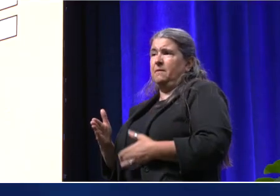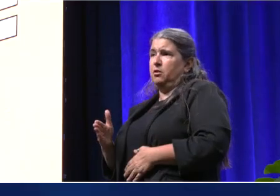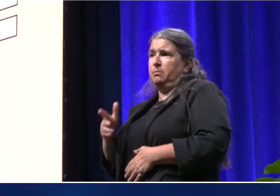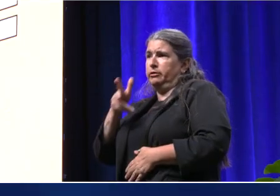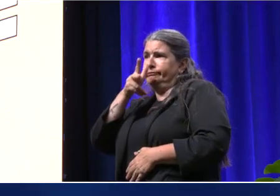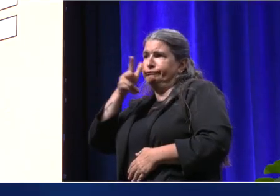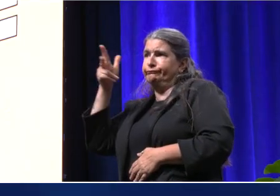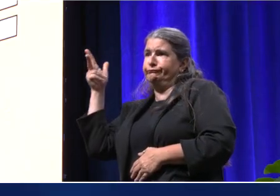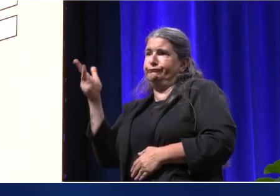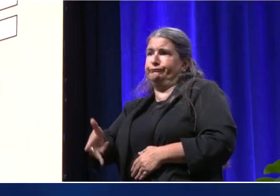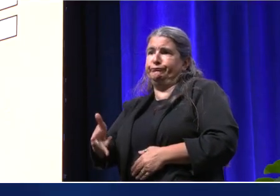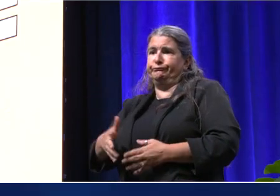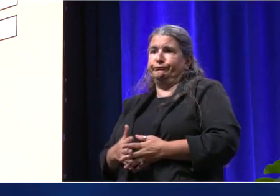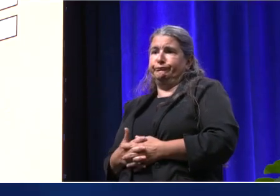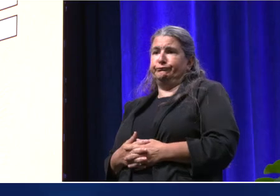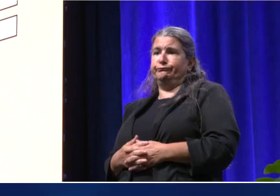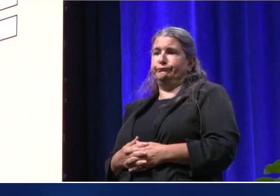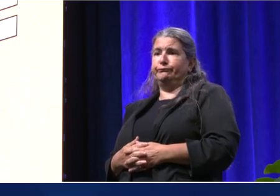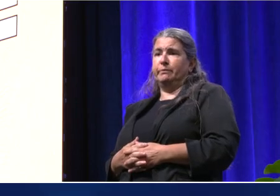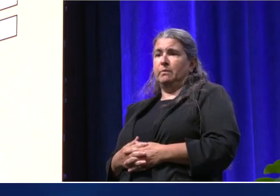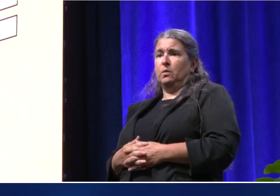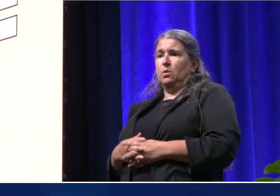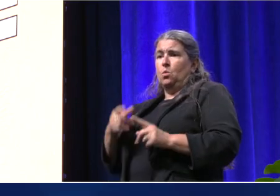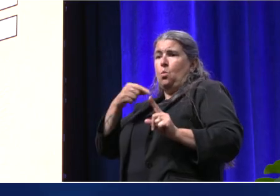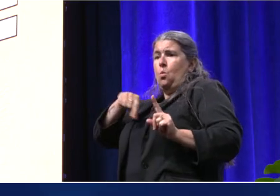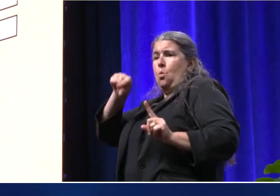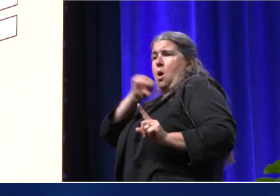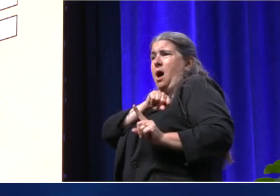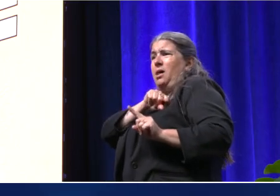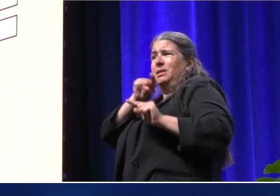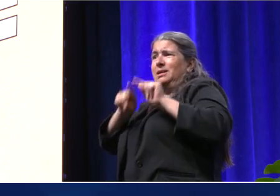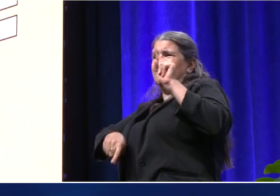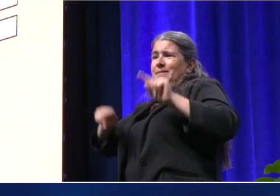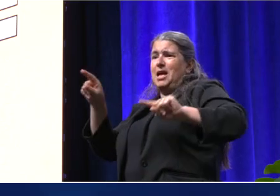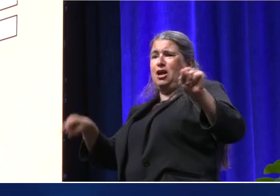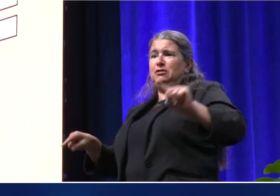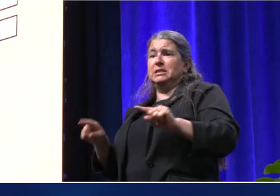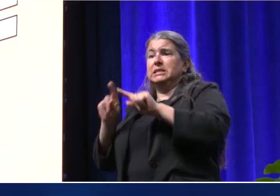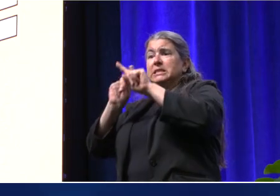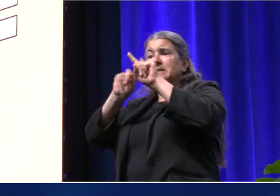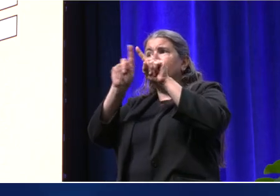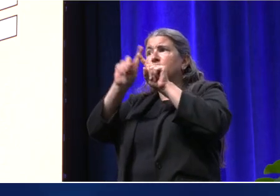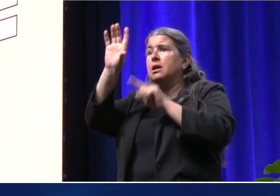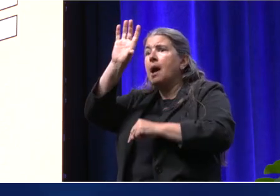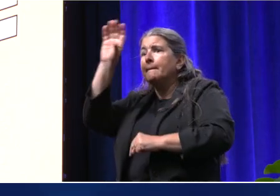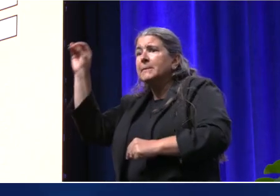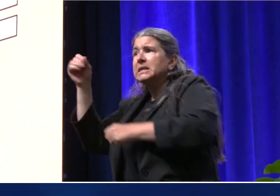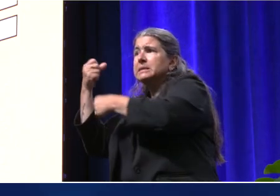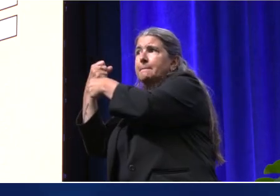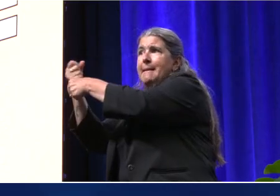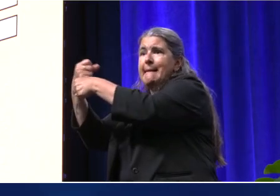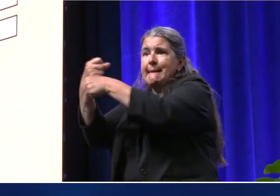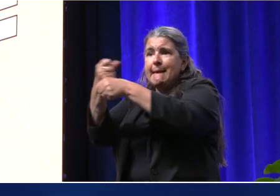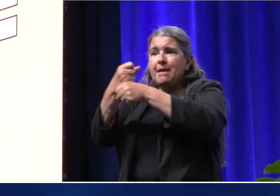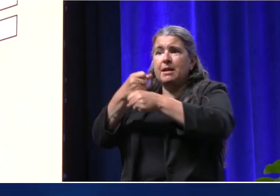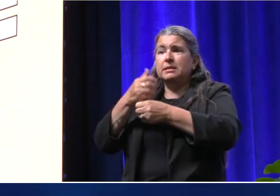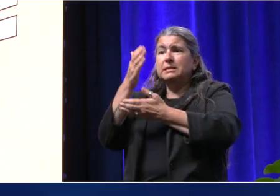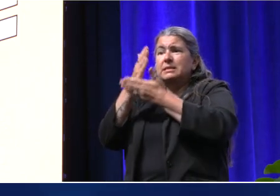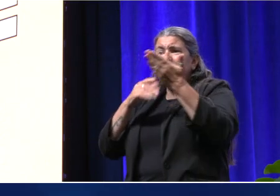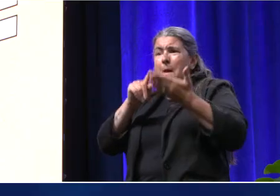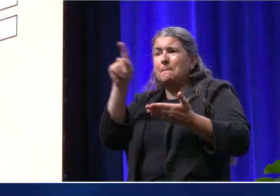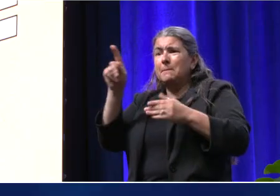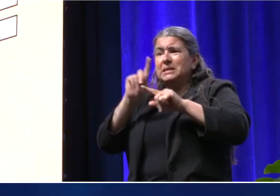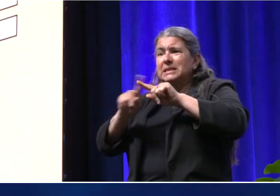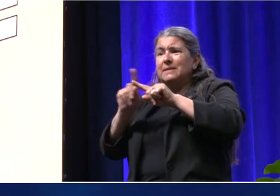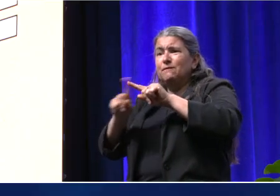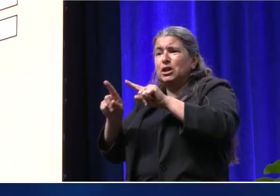quality of them varies a lot, but manufacturer to manufacturer, and even within a manufacturer, batch to batch, the